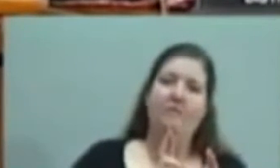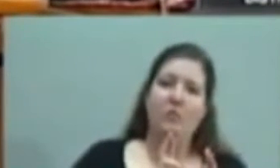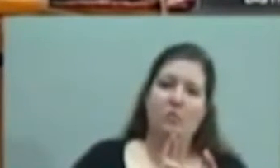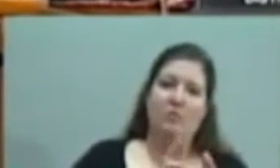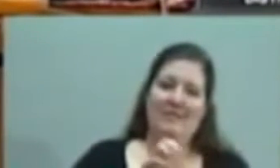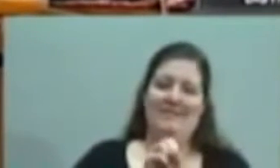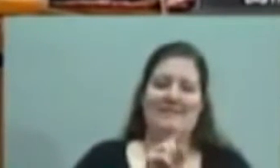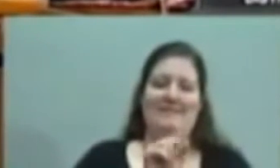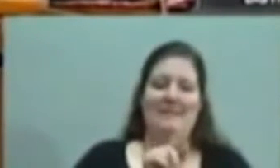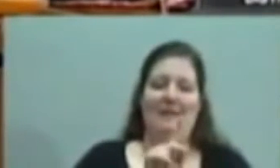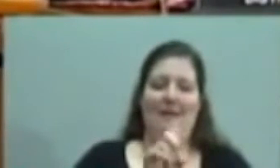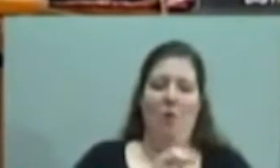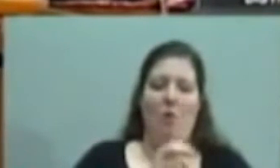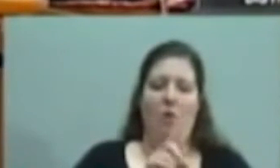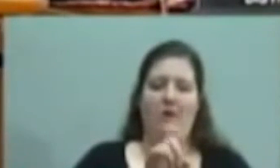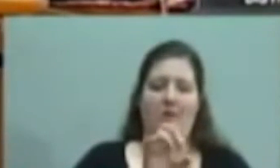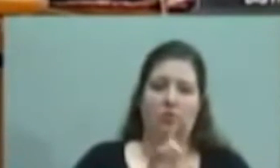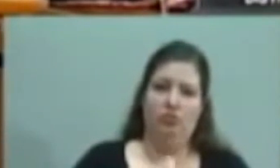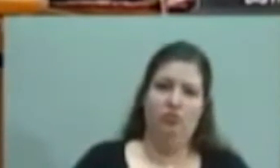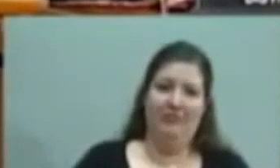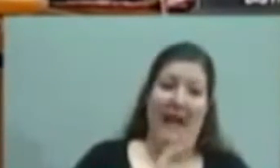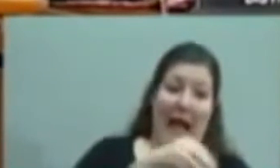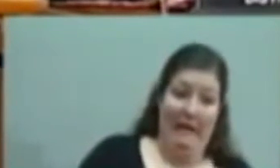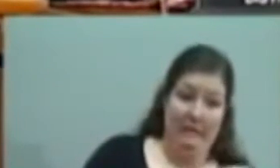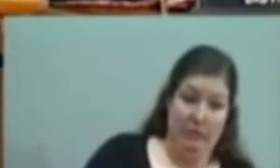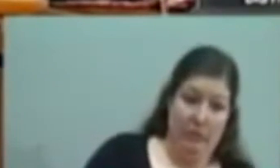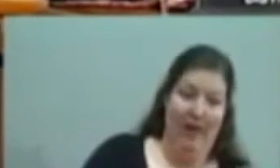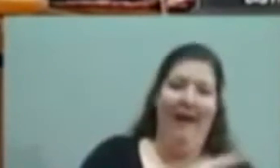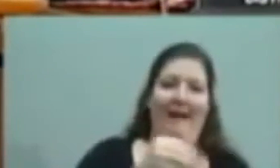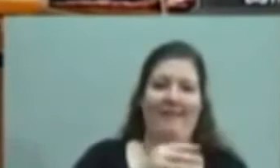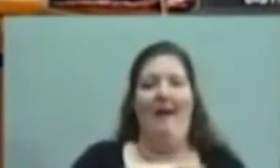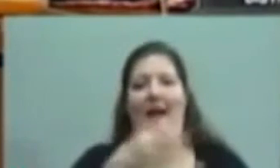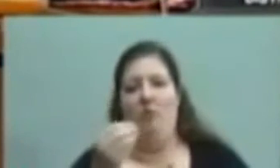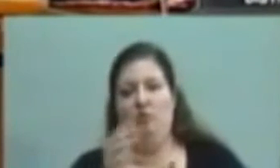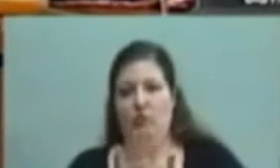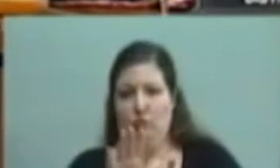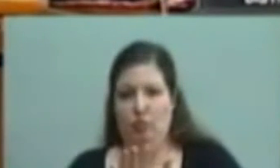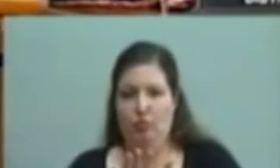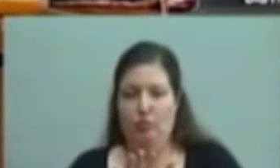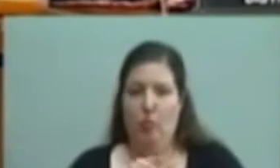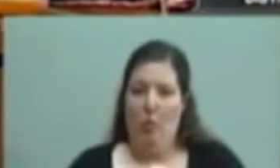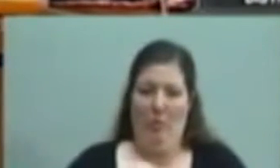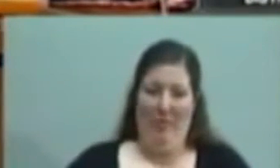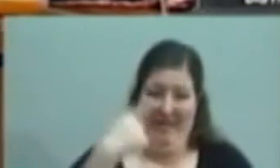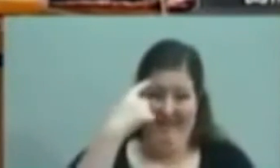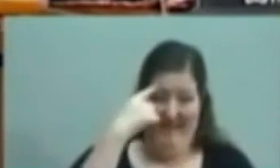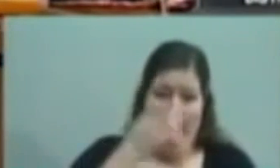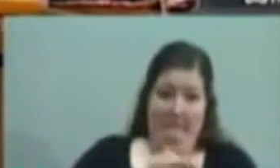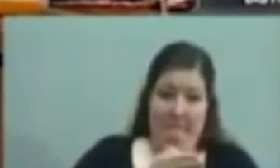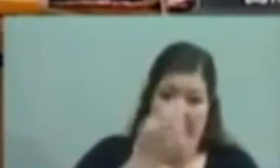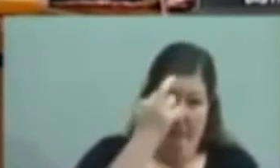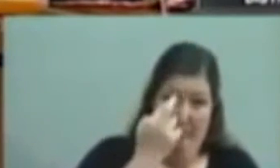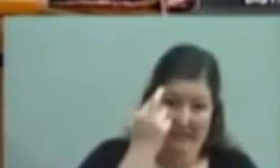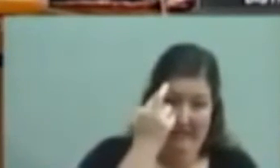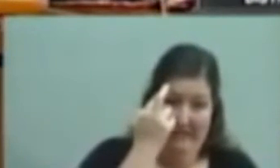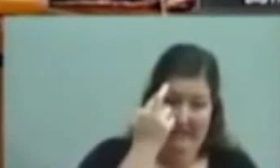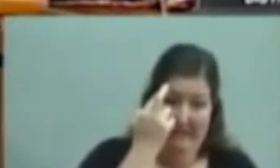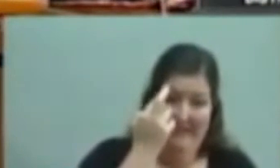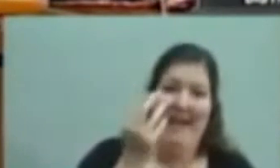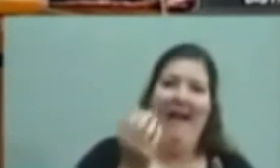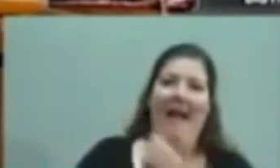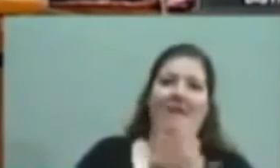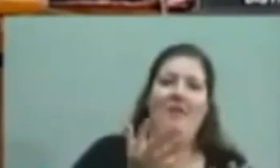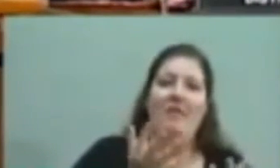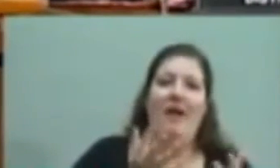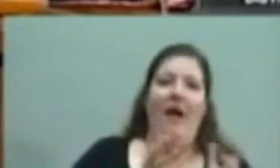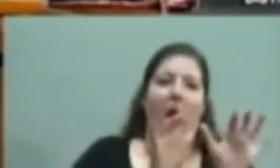both in-house and external stakeholders. So we believe preliminarily that it is because everything is being